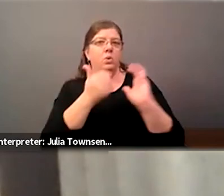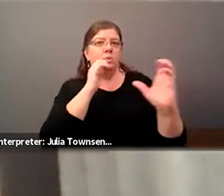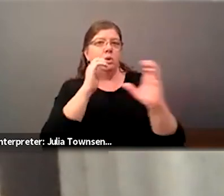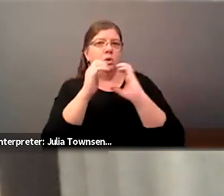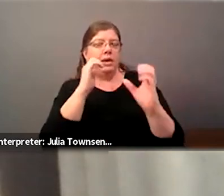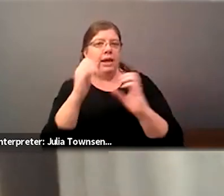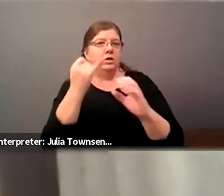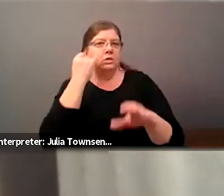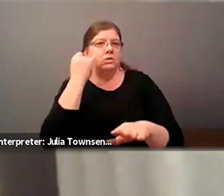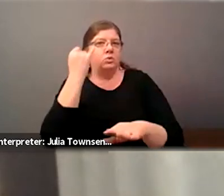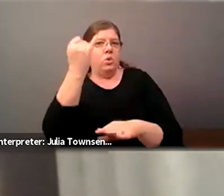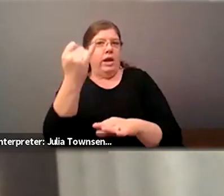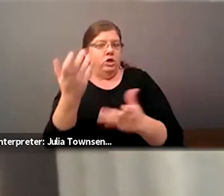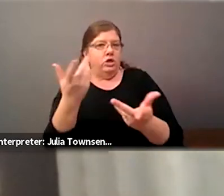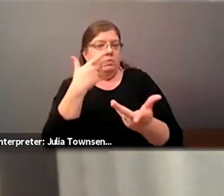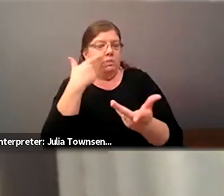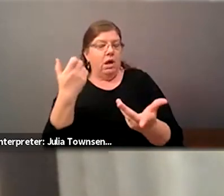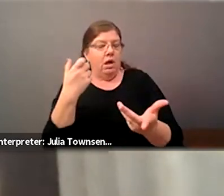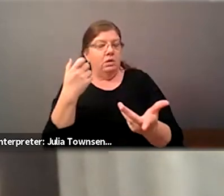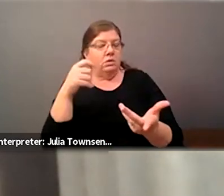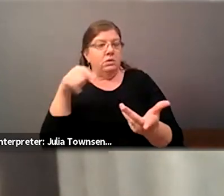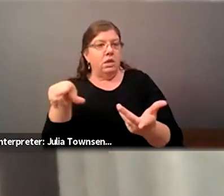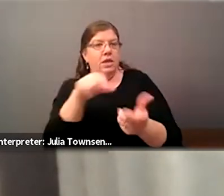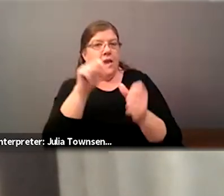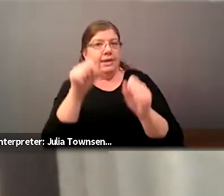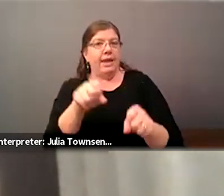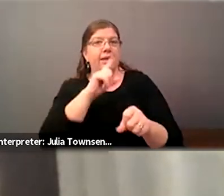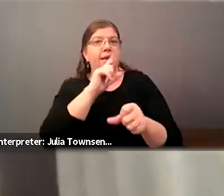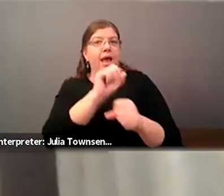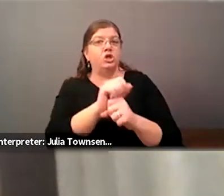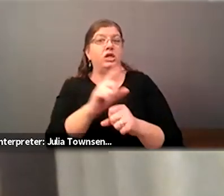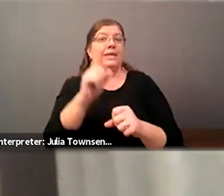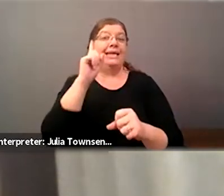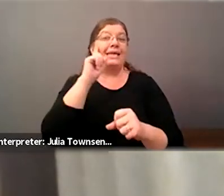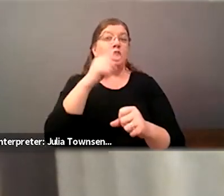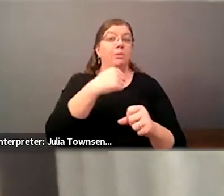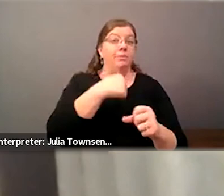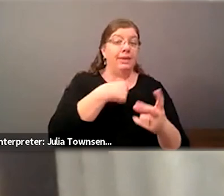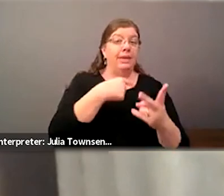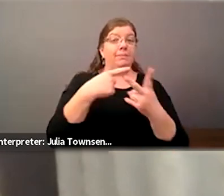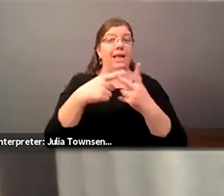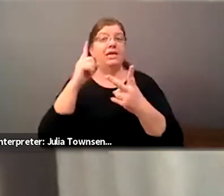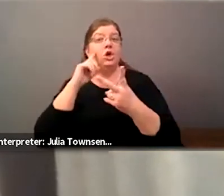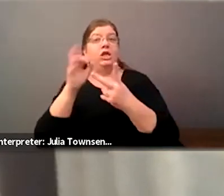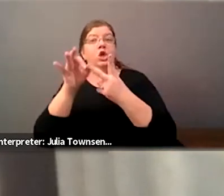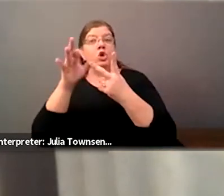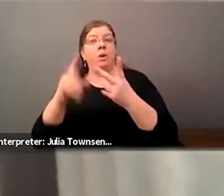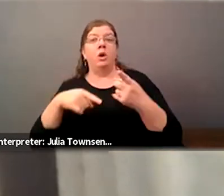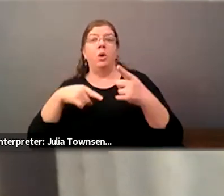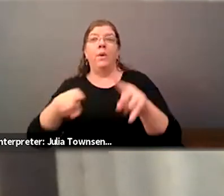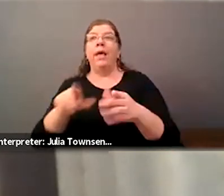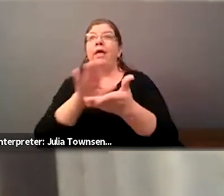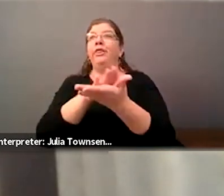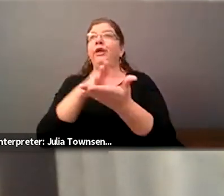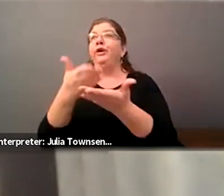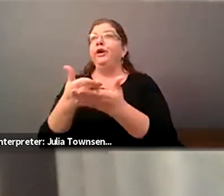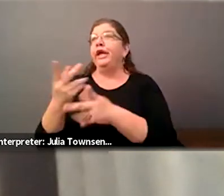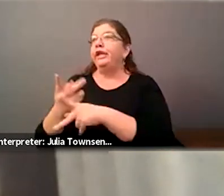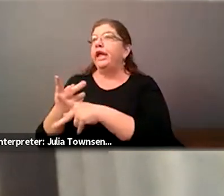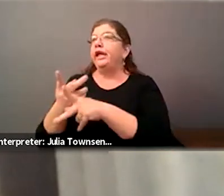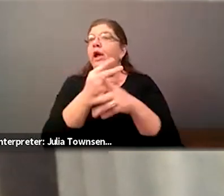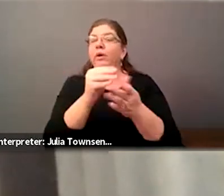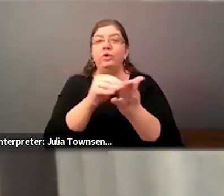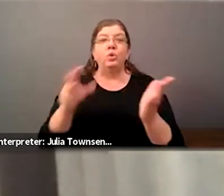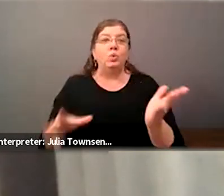strategies because then they can actually hear me and the interpreter while they're cooking and taking care of their students